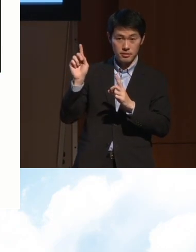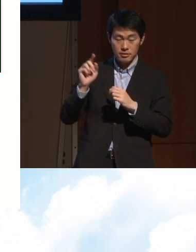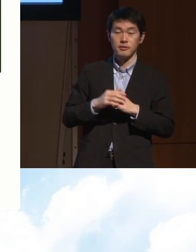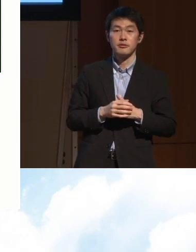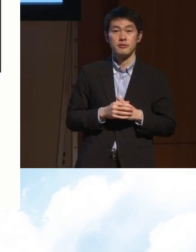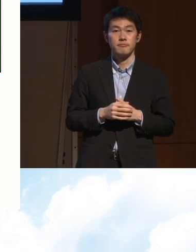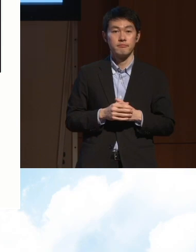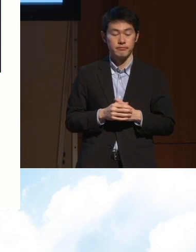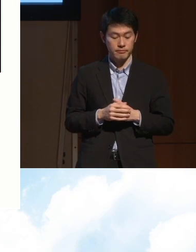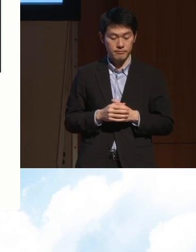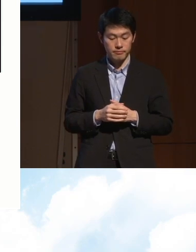And